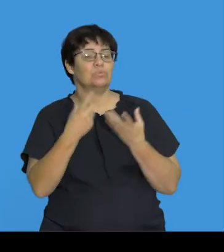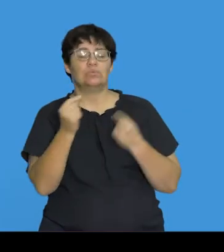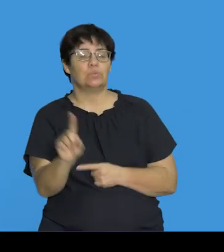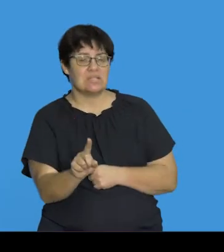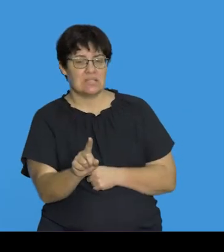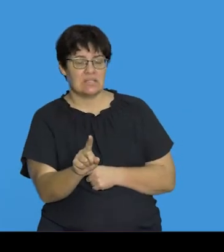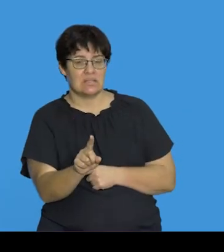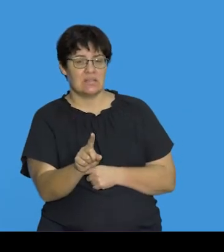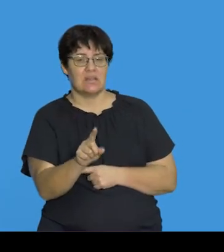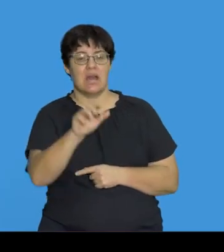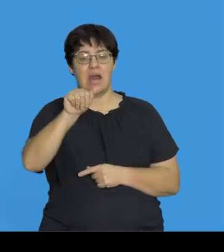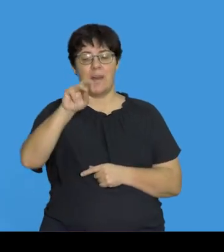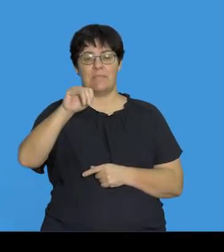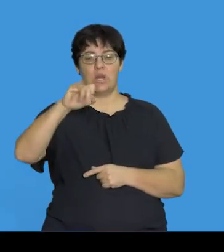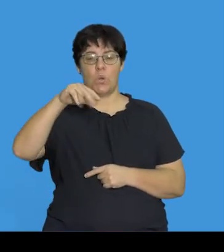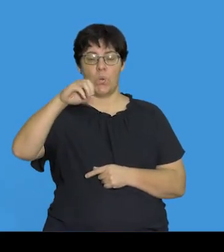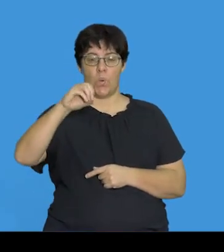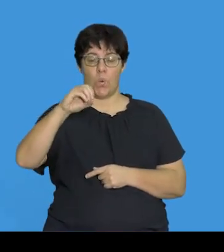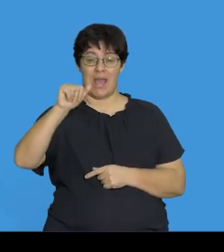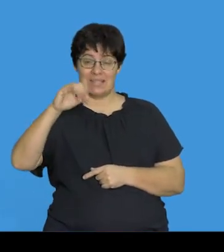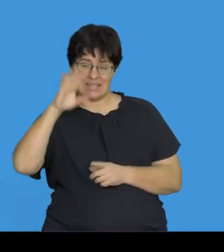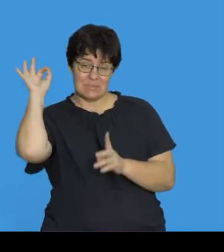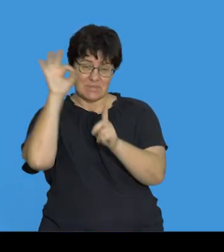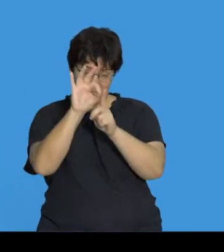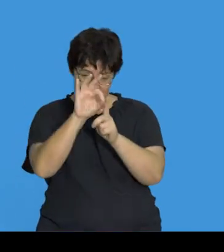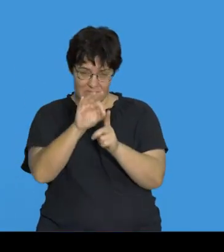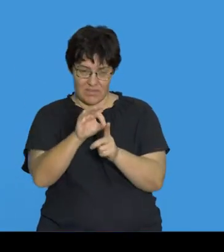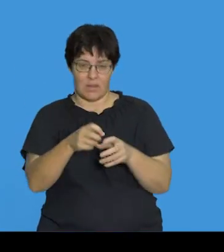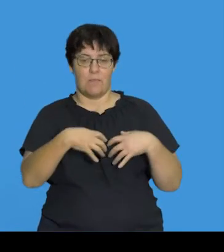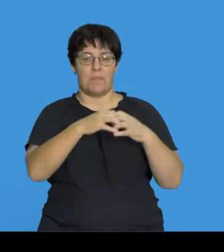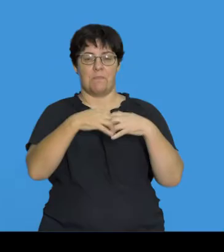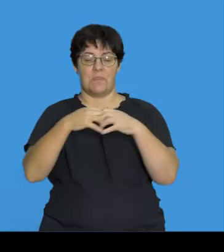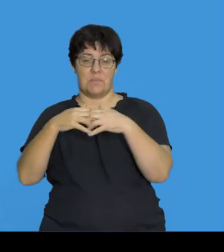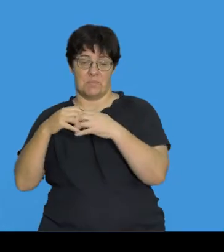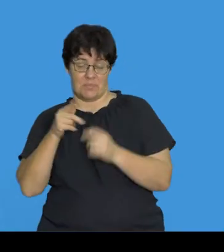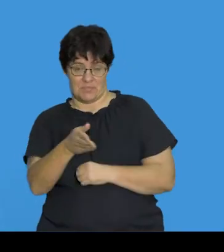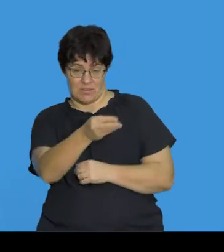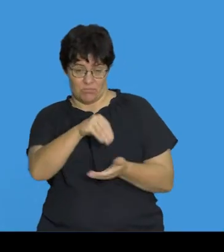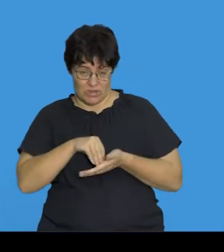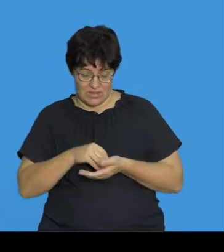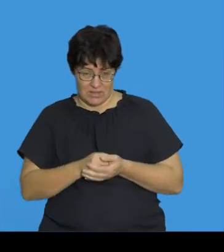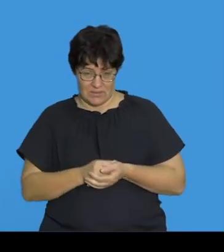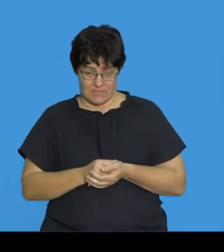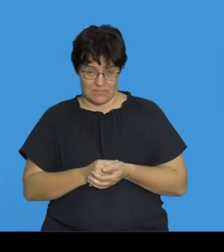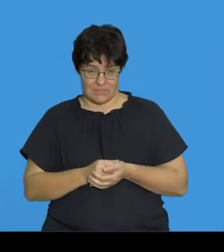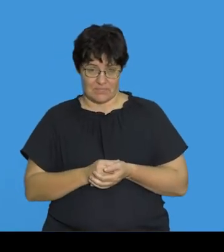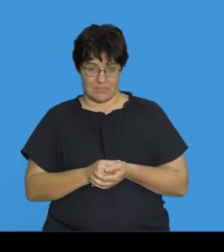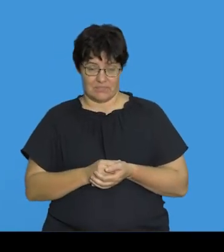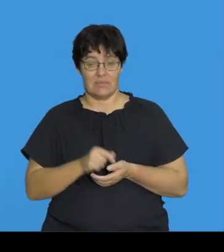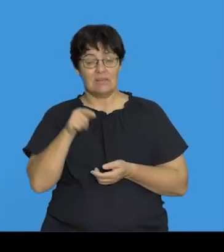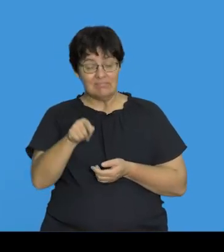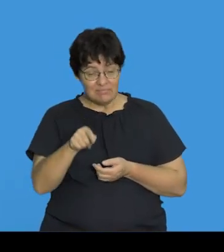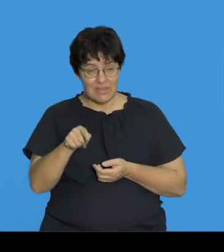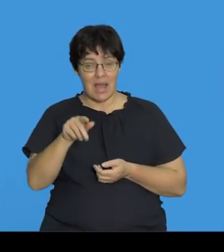to bring in a specific amino acid. So we refer to that as the amino